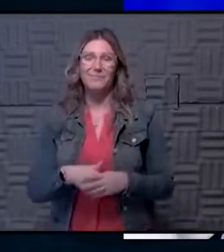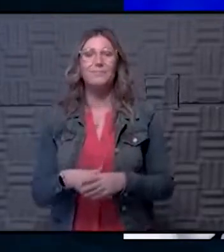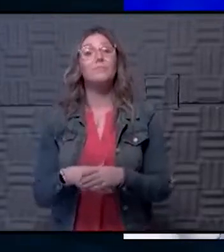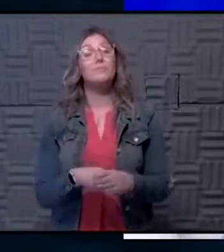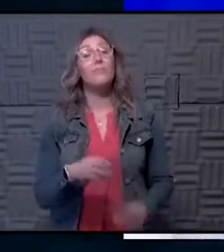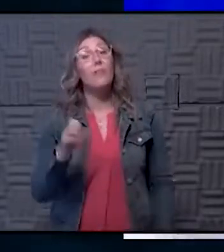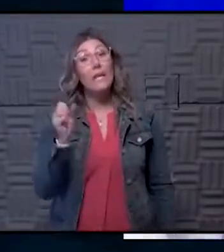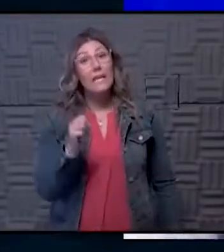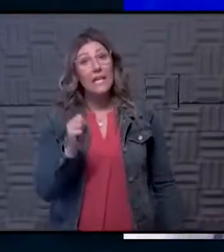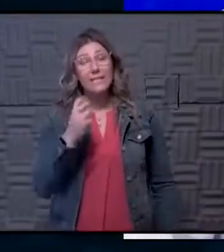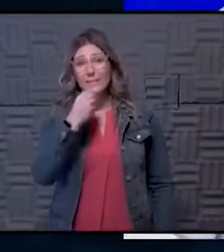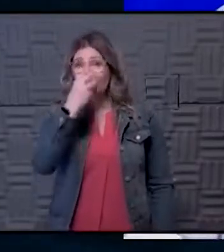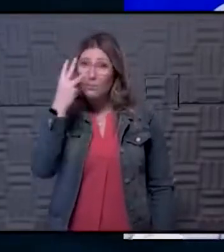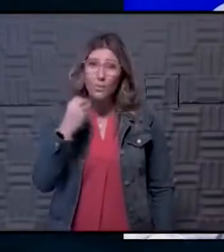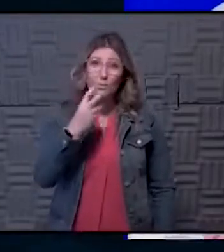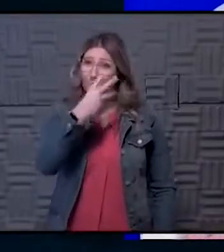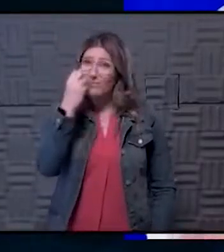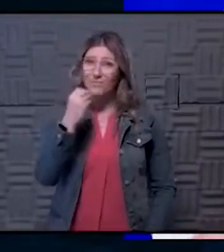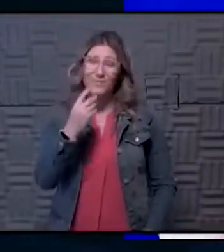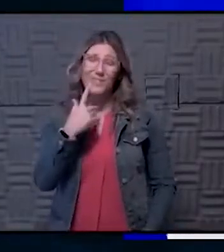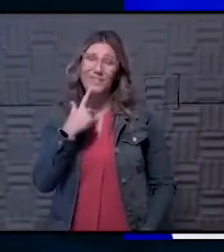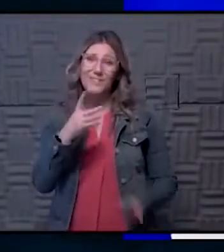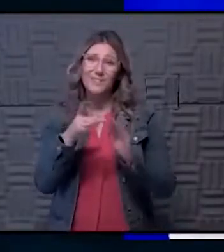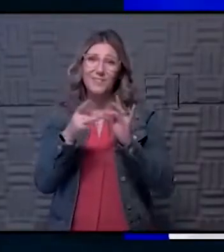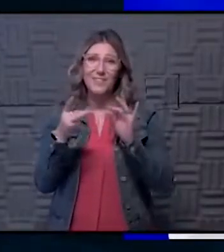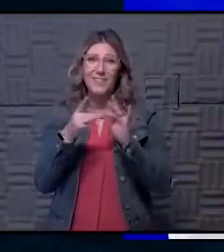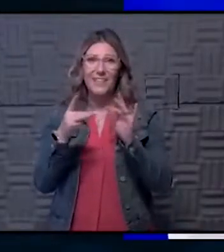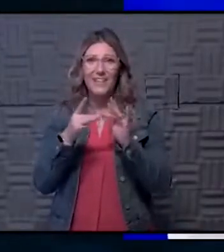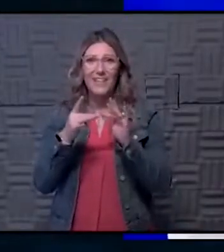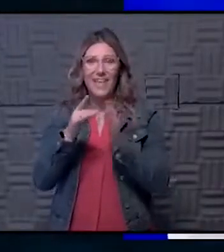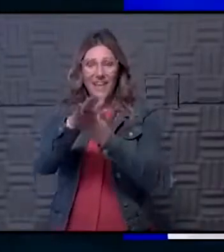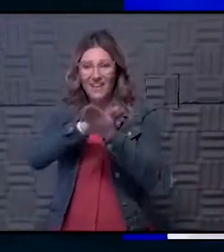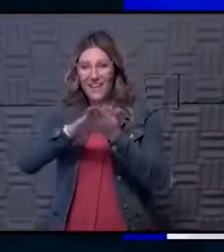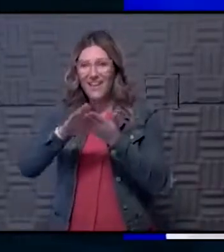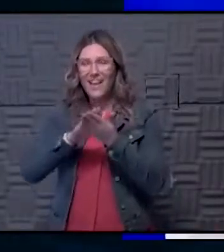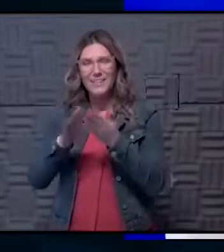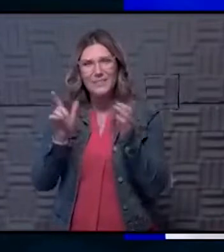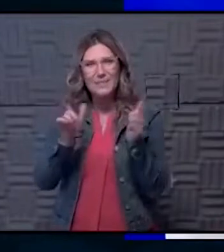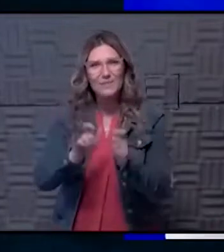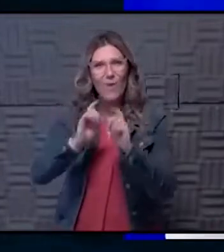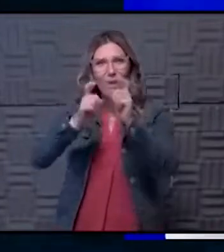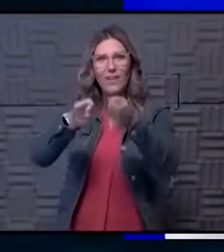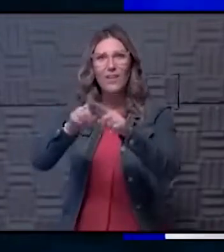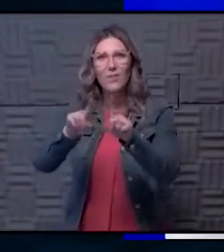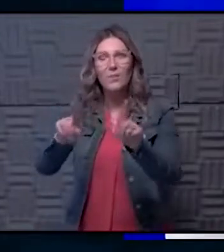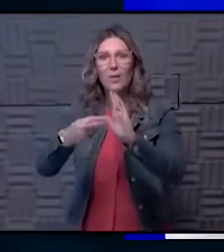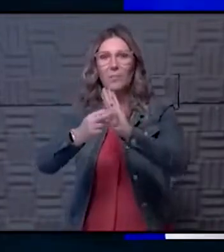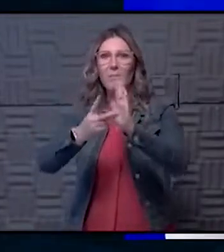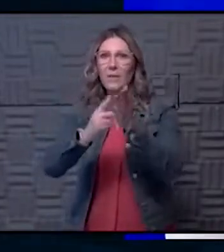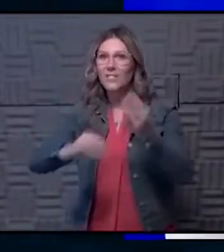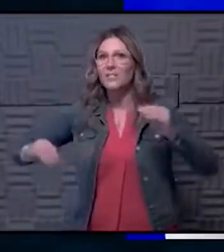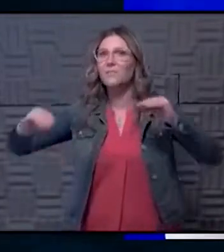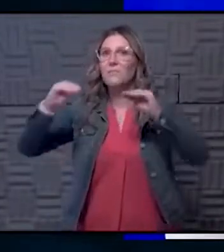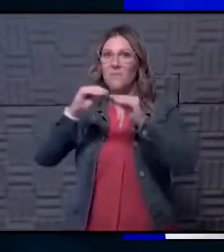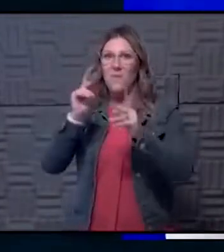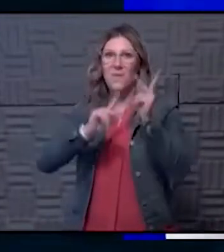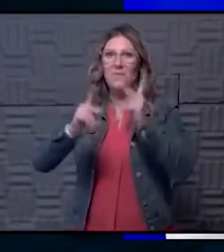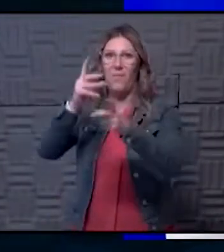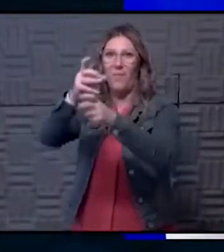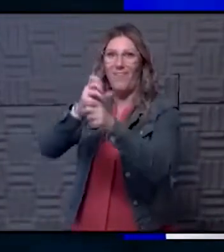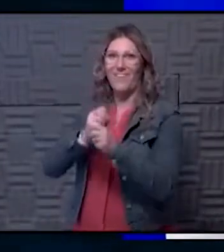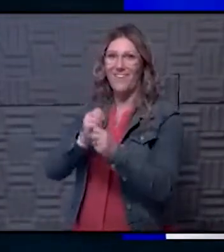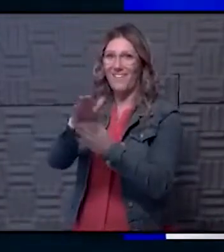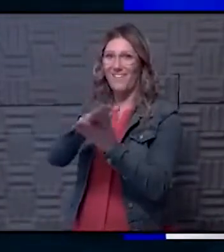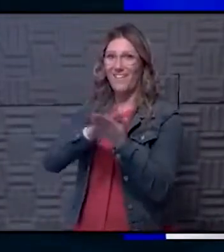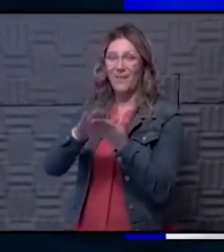Yeah, that is beautifully, beautifully said. You know, kindness is such a small gift, but it can mean so much more to those who are receiving it.